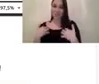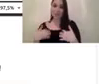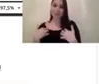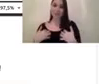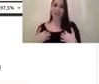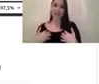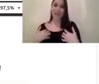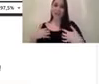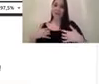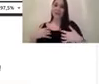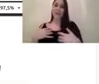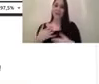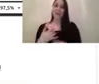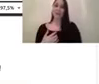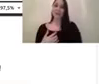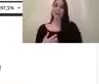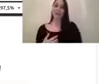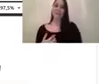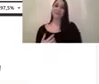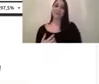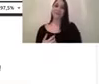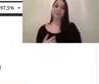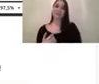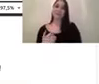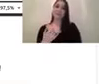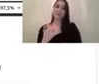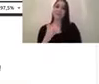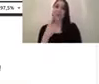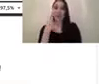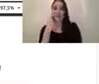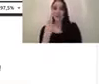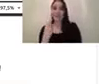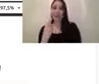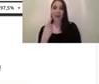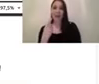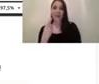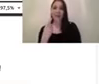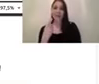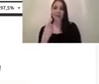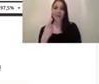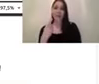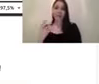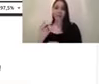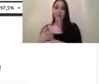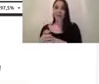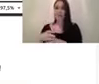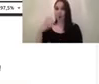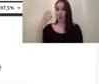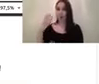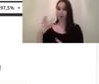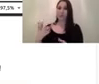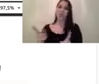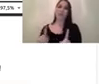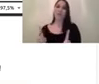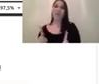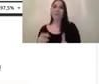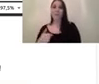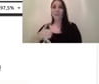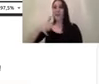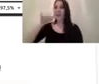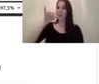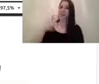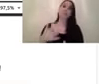you don't need, for instance, to inspect, let's say, bottles or whatever in a conveyor.